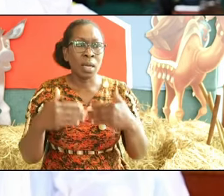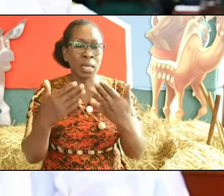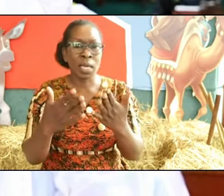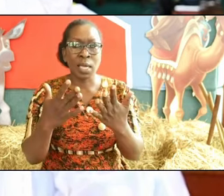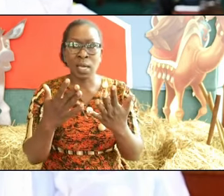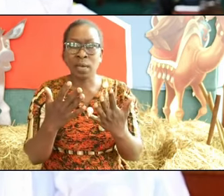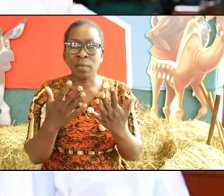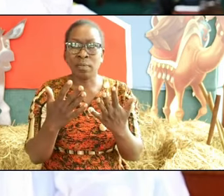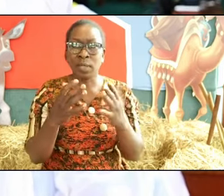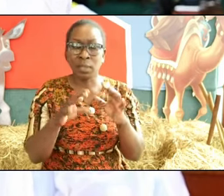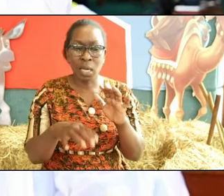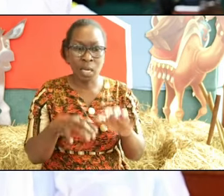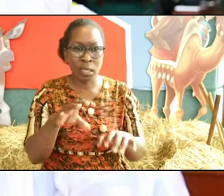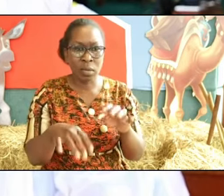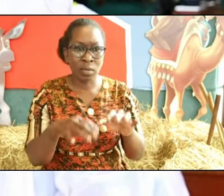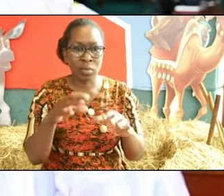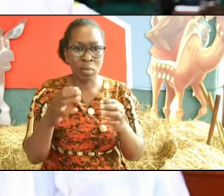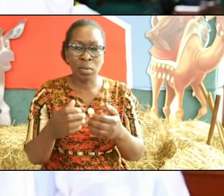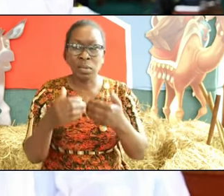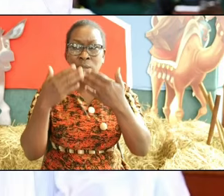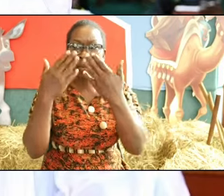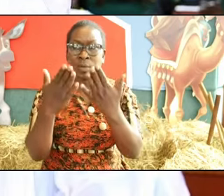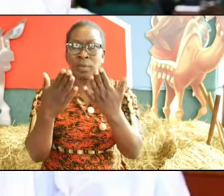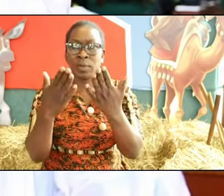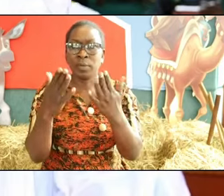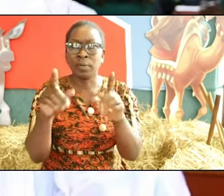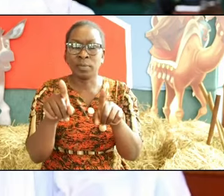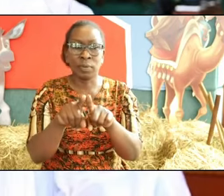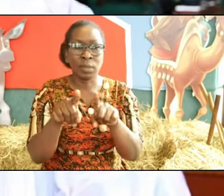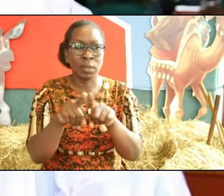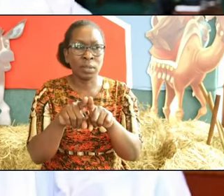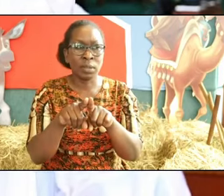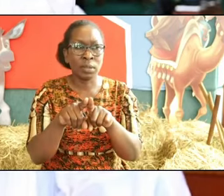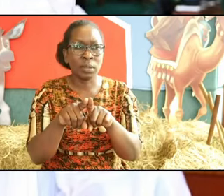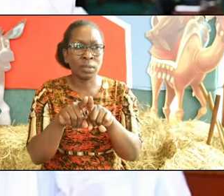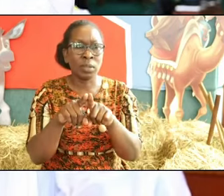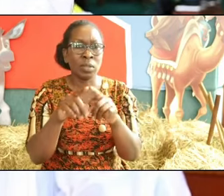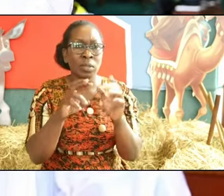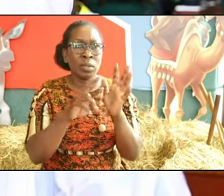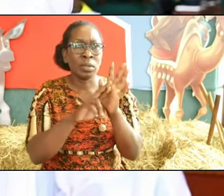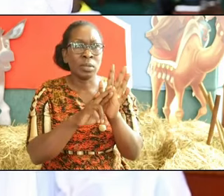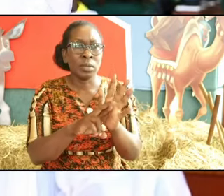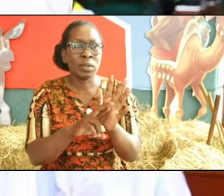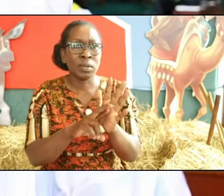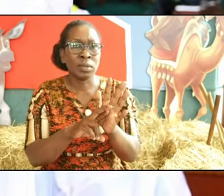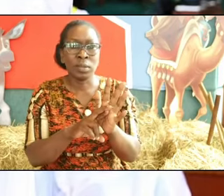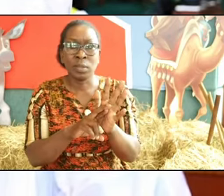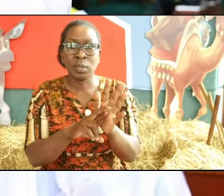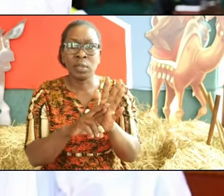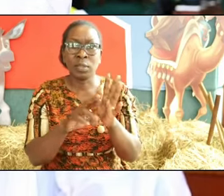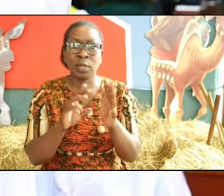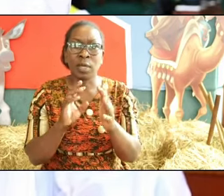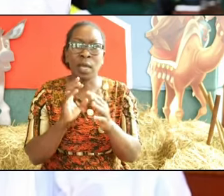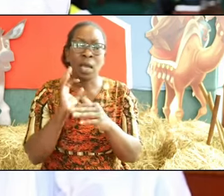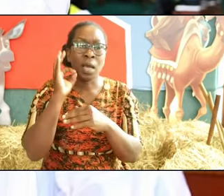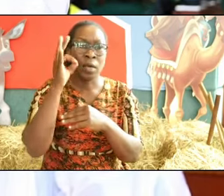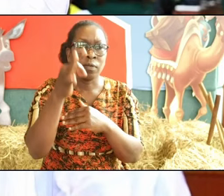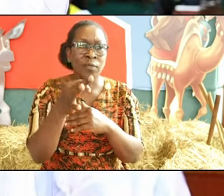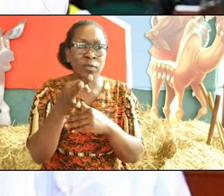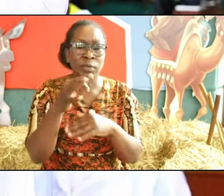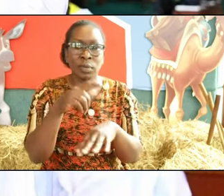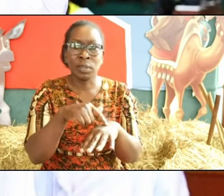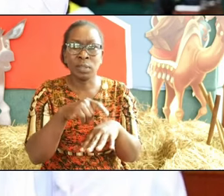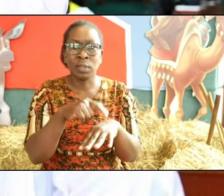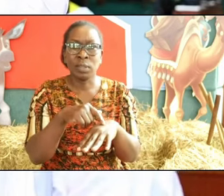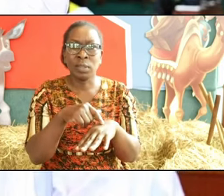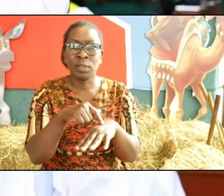animal sacrifices at the temple to represent a future event. What